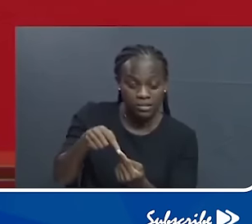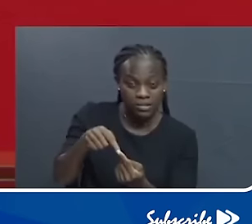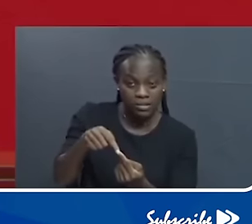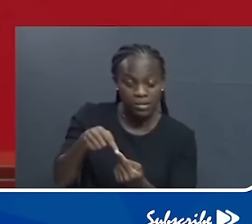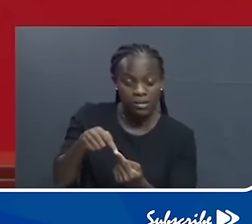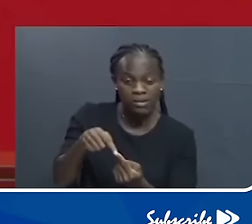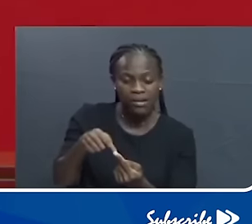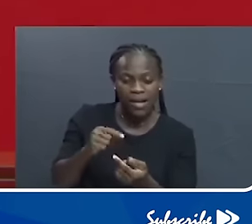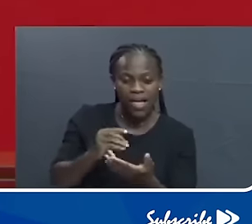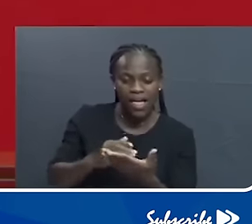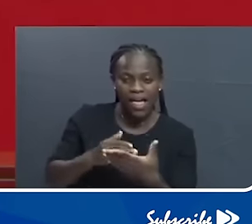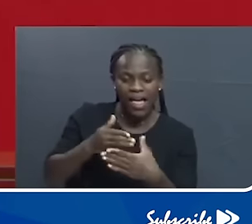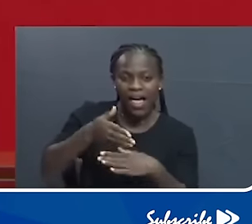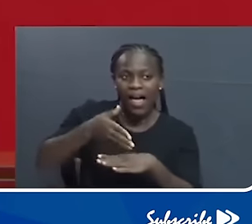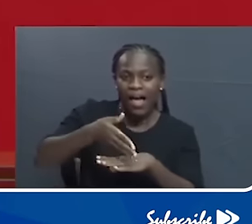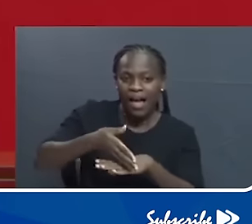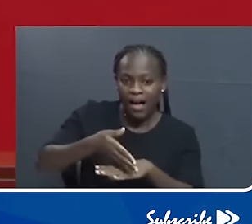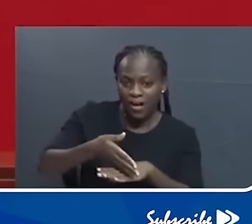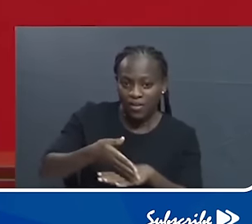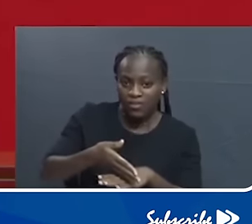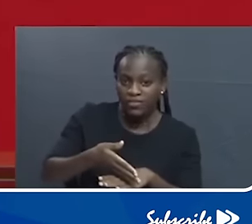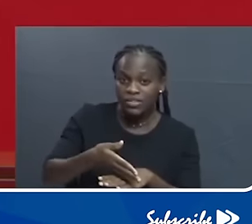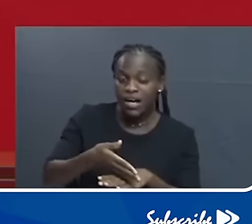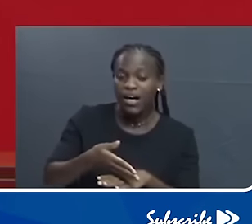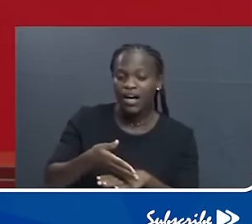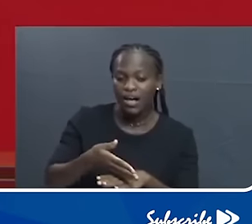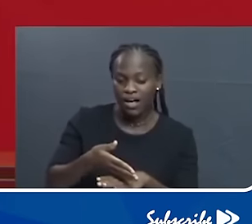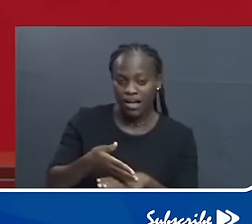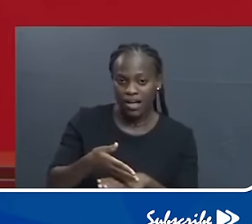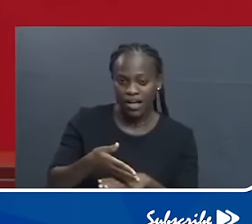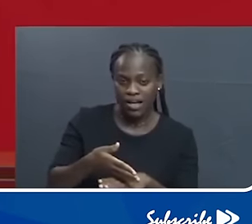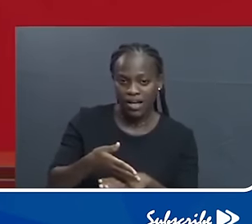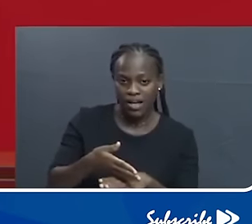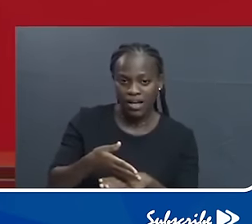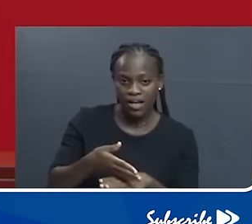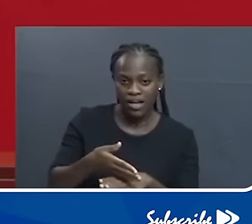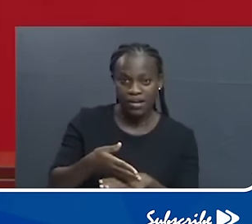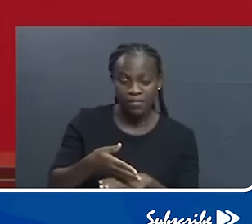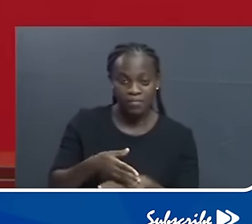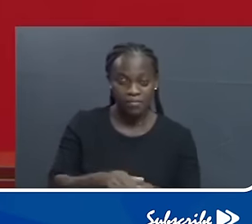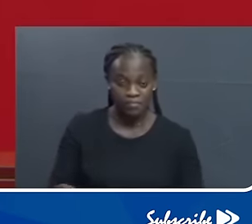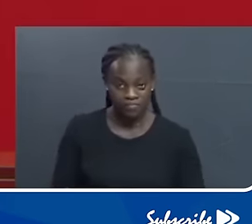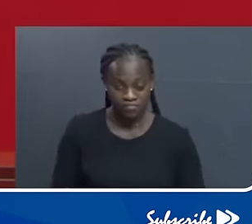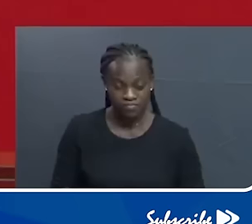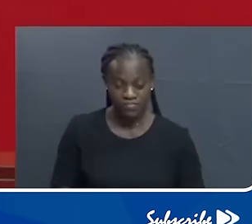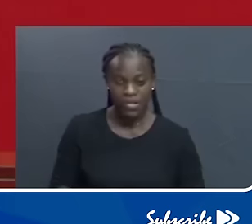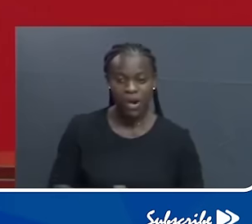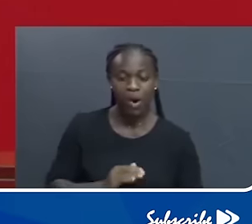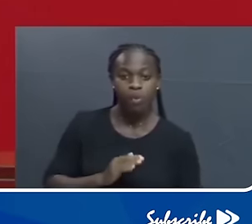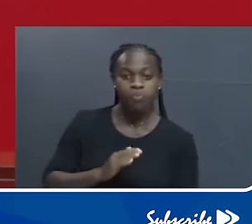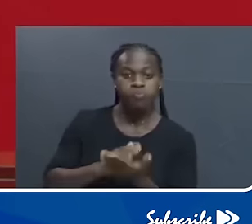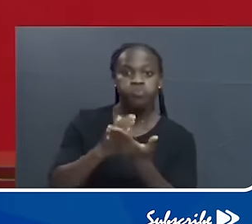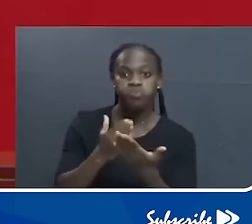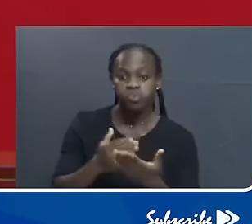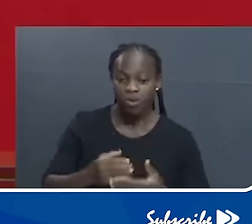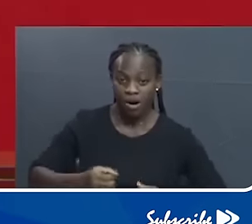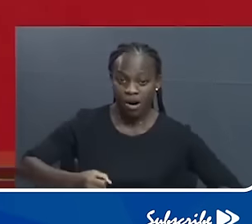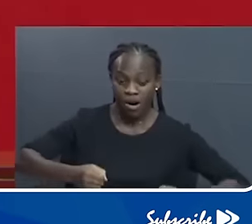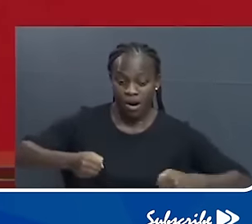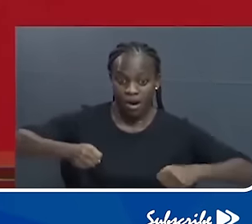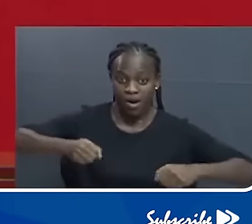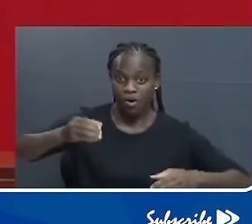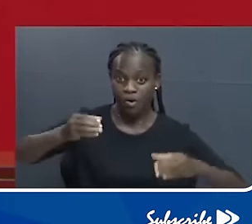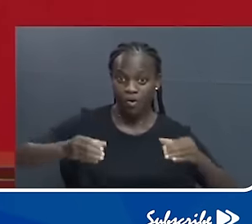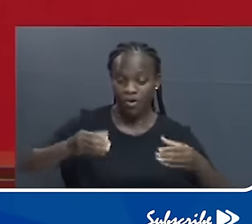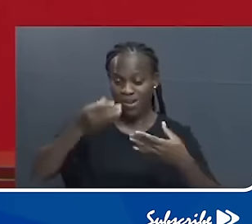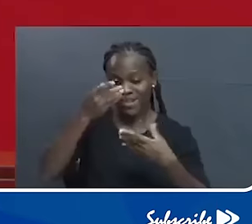Until after the determination of the application for interlocutory injunction by the Supreme Court.